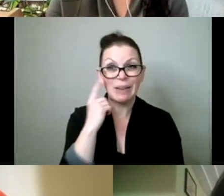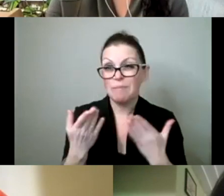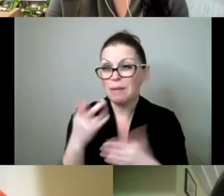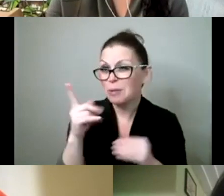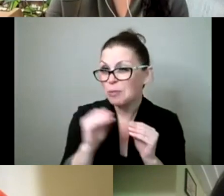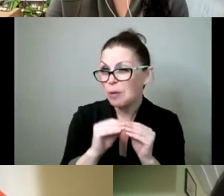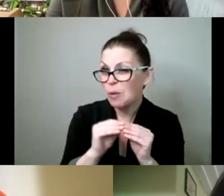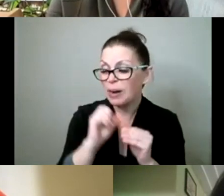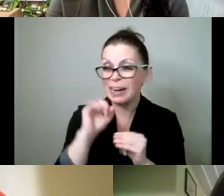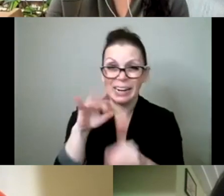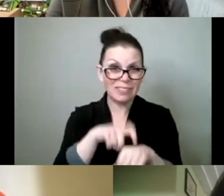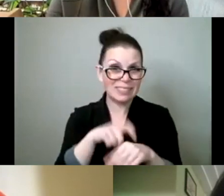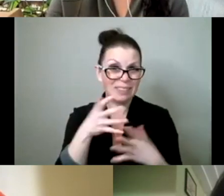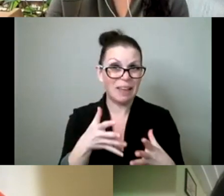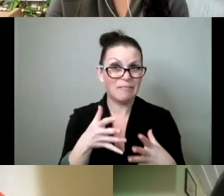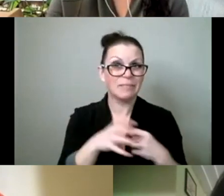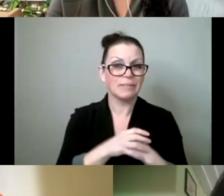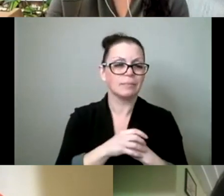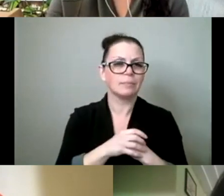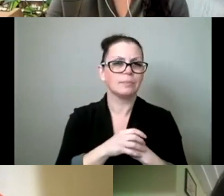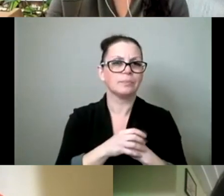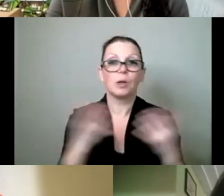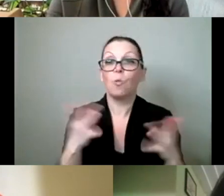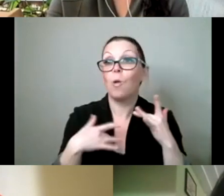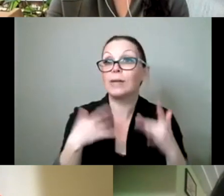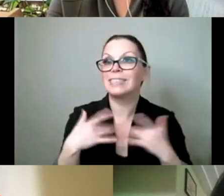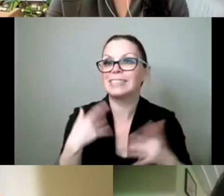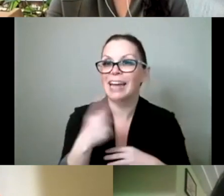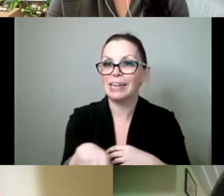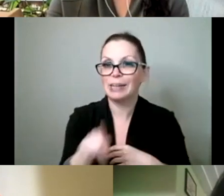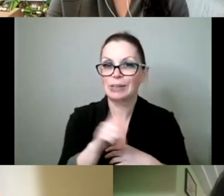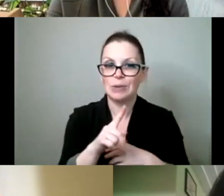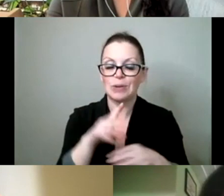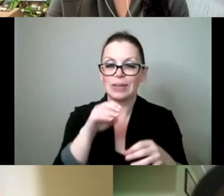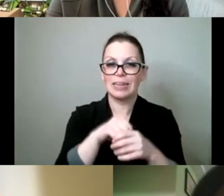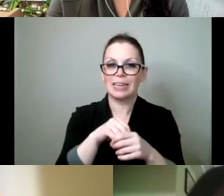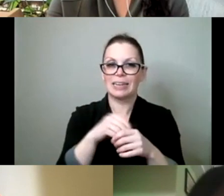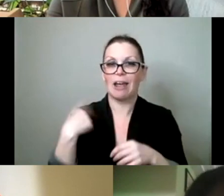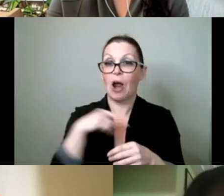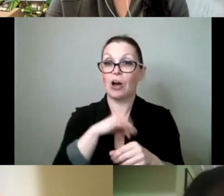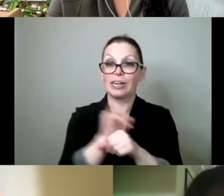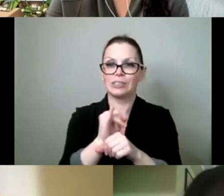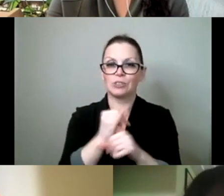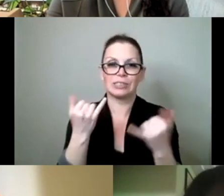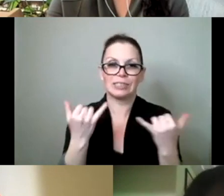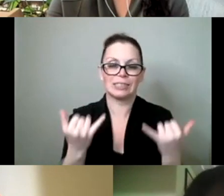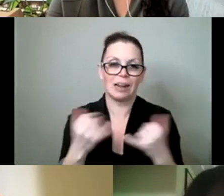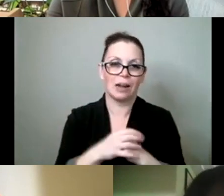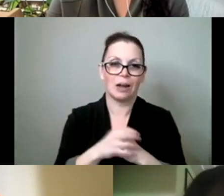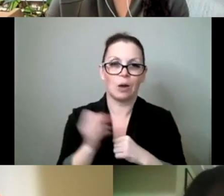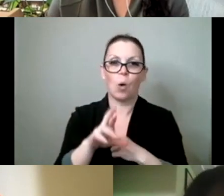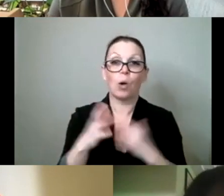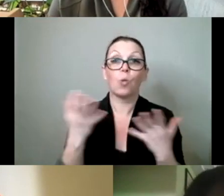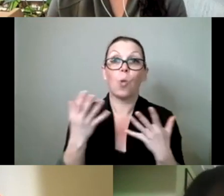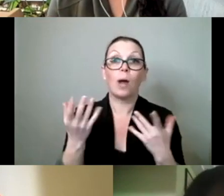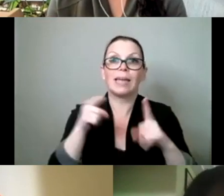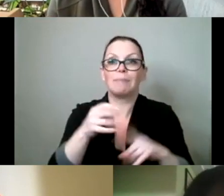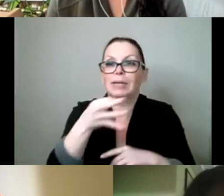if we have time for one more. What's exciting you in our industry right now, or what's, you know, what's on the horizon?